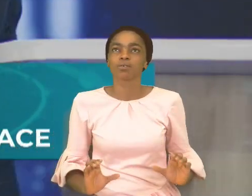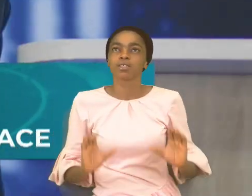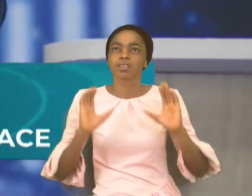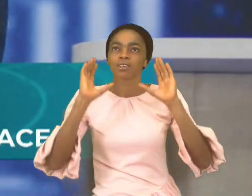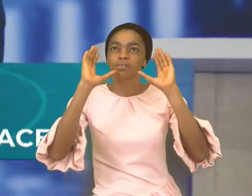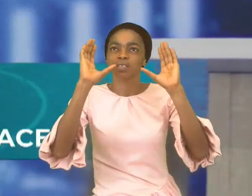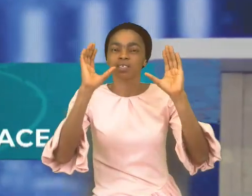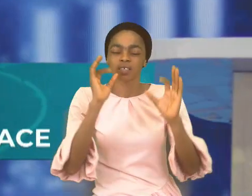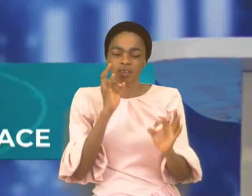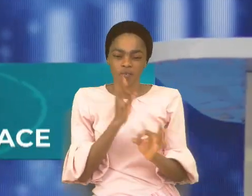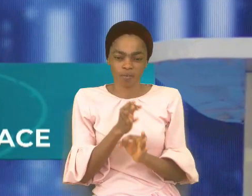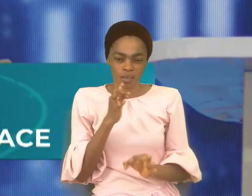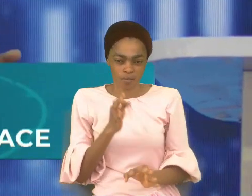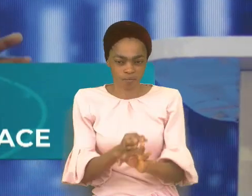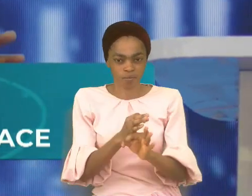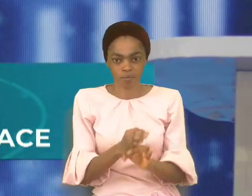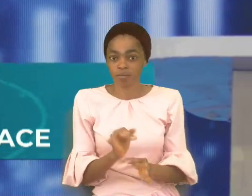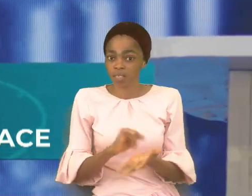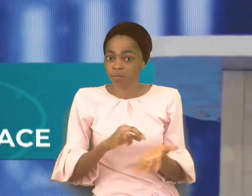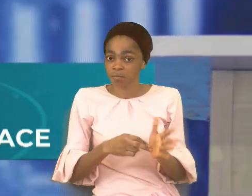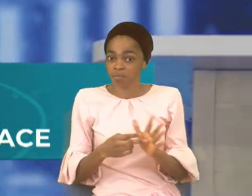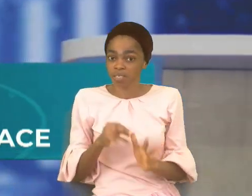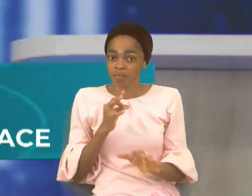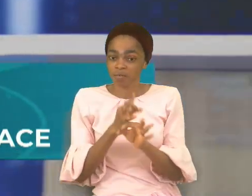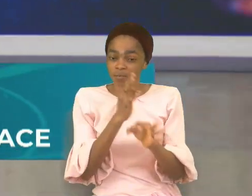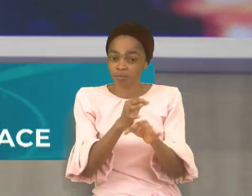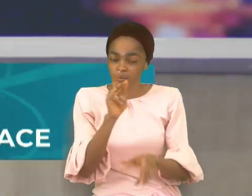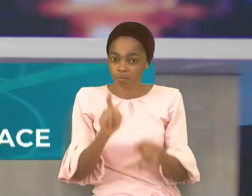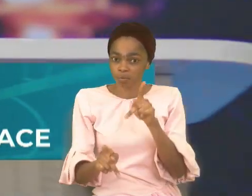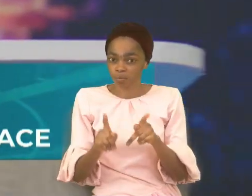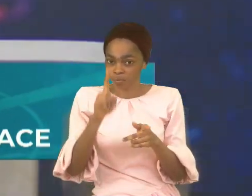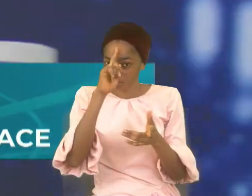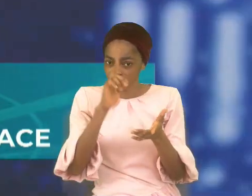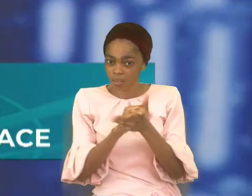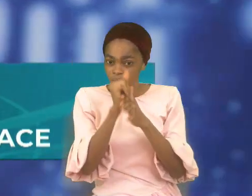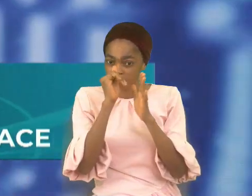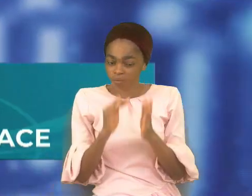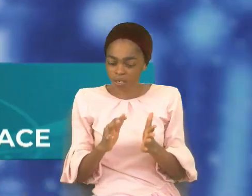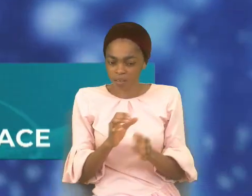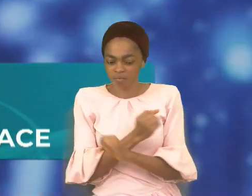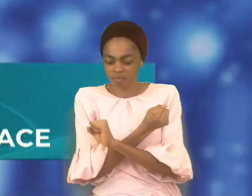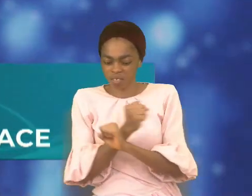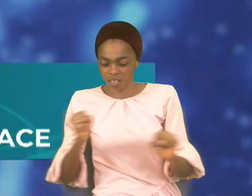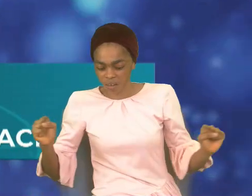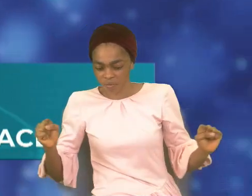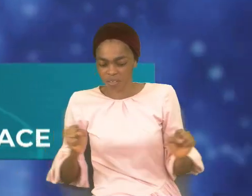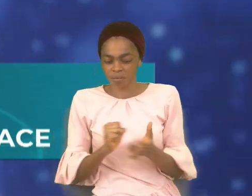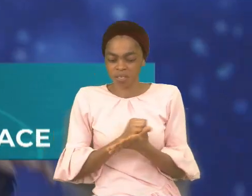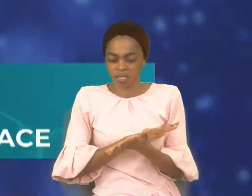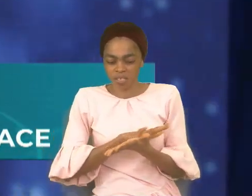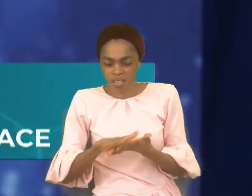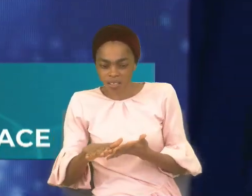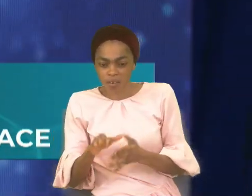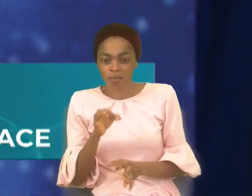they're faithful. They're sanctified, they're faithful. They're filled with the Holy Ghost, they're faithful. They're saturated